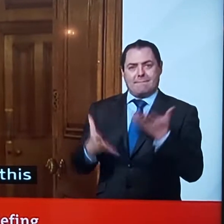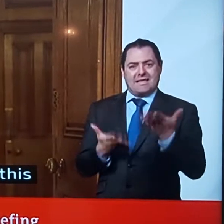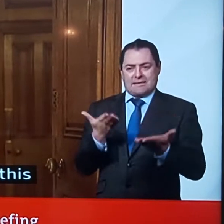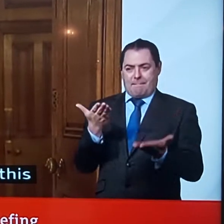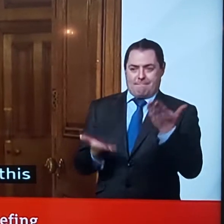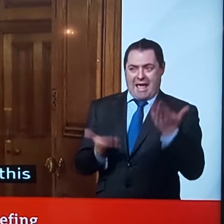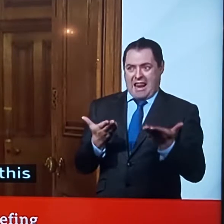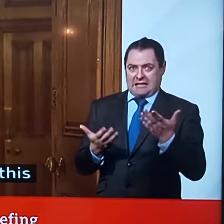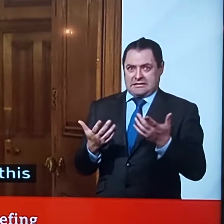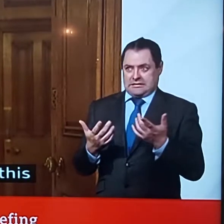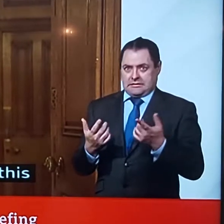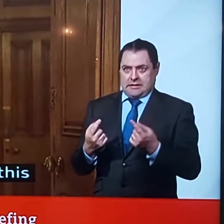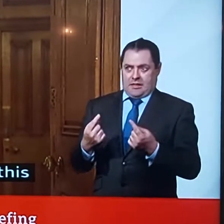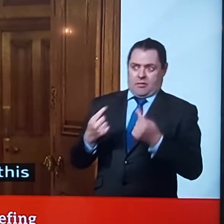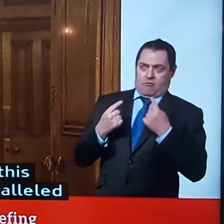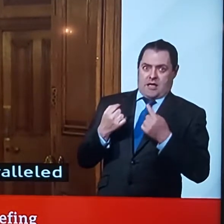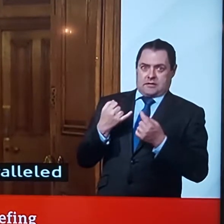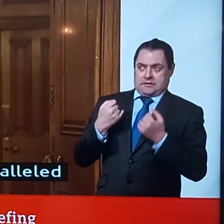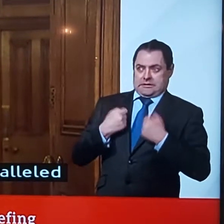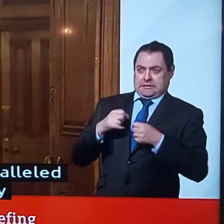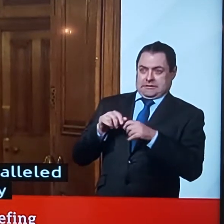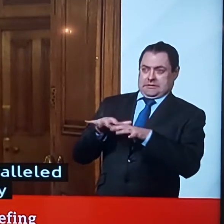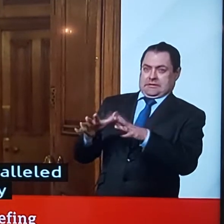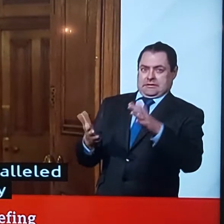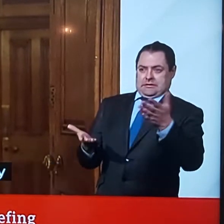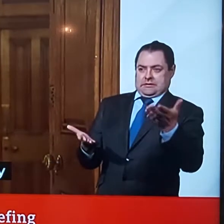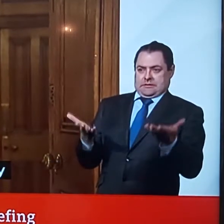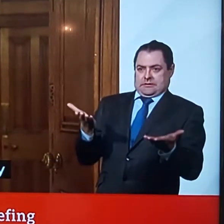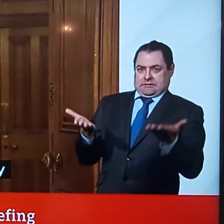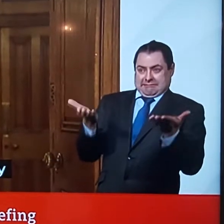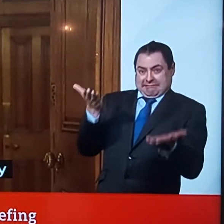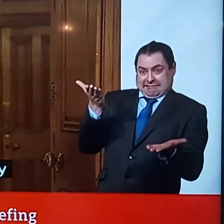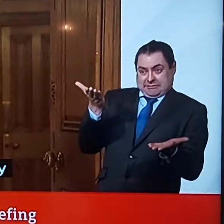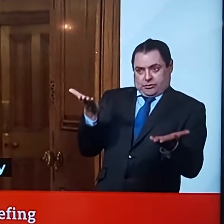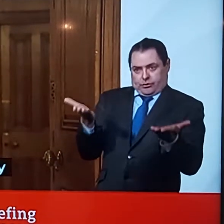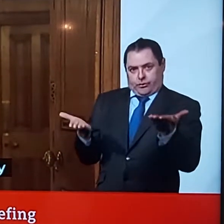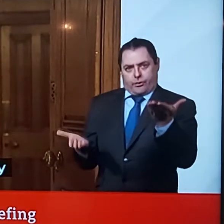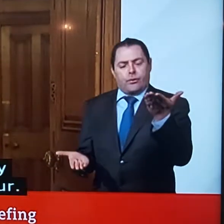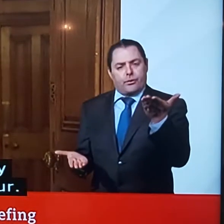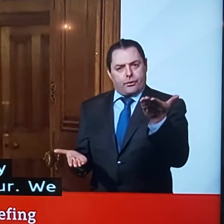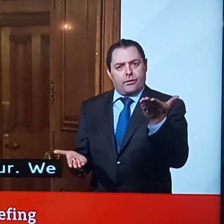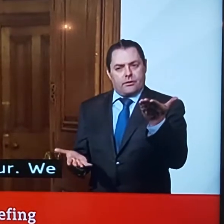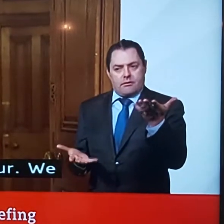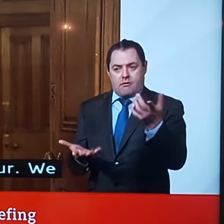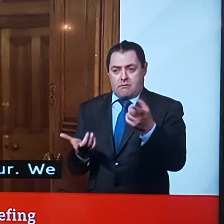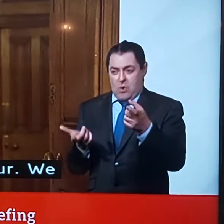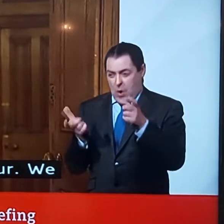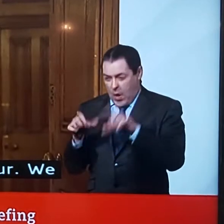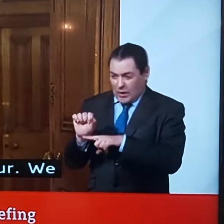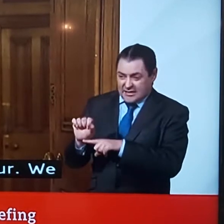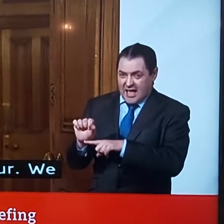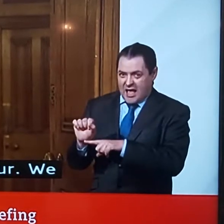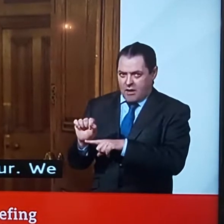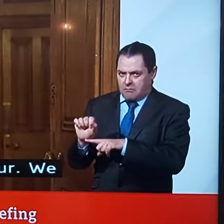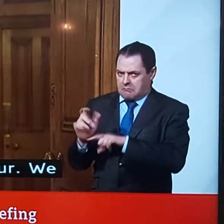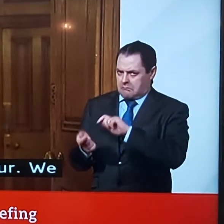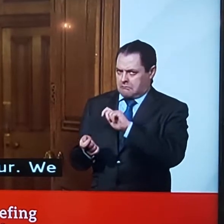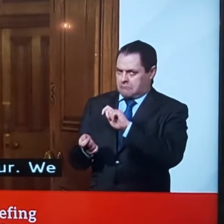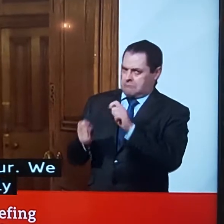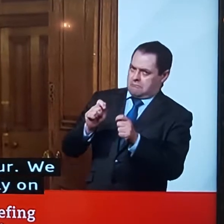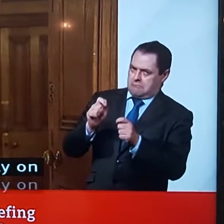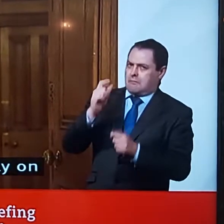favour, so that we no longer have to rely simply on lockdowns and strict health behaviour and putting our lives on hold, but with every